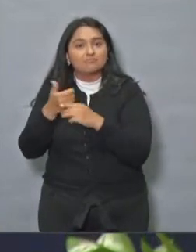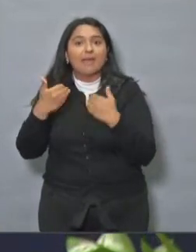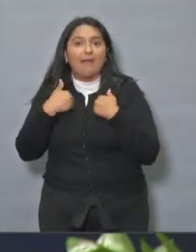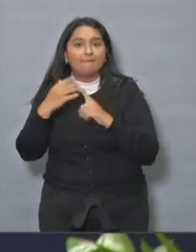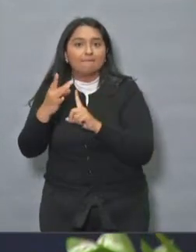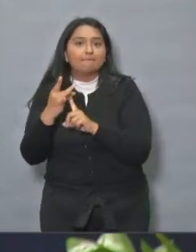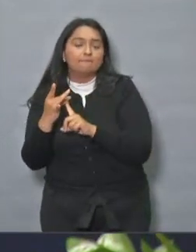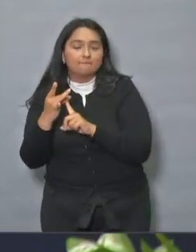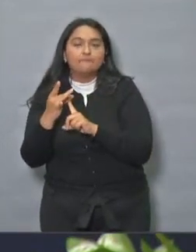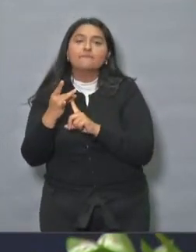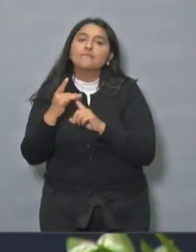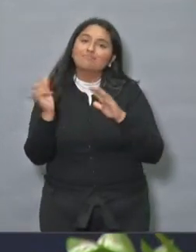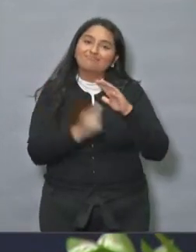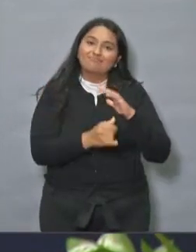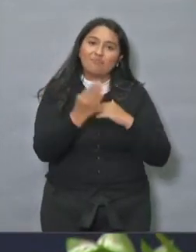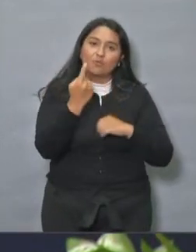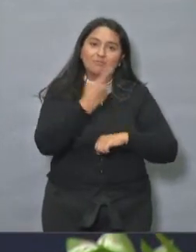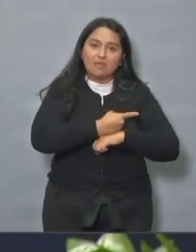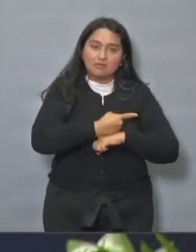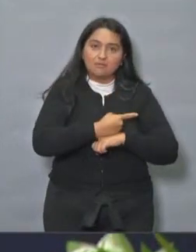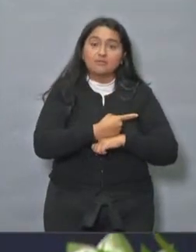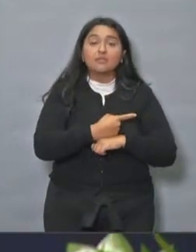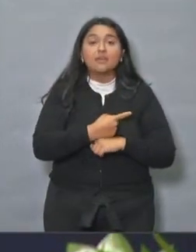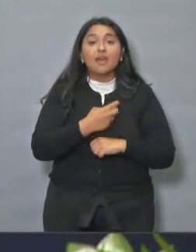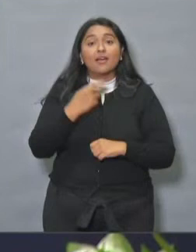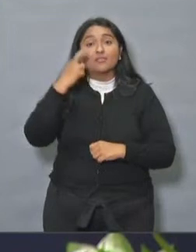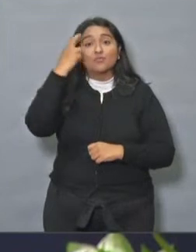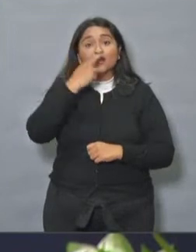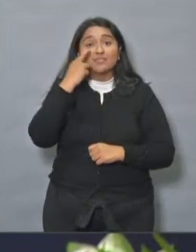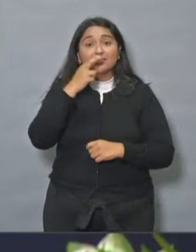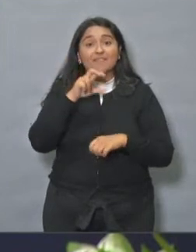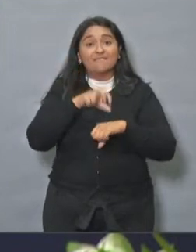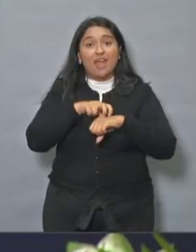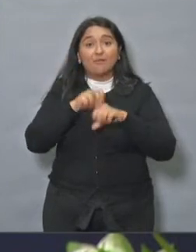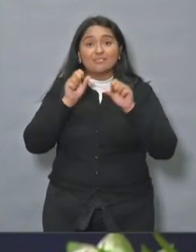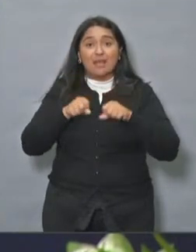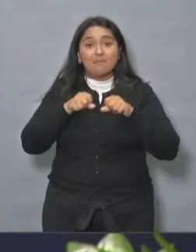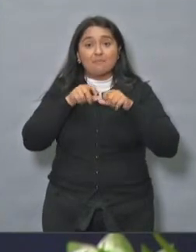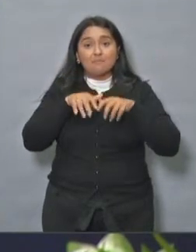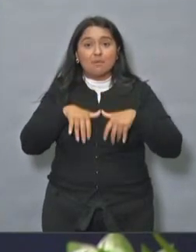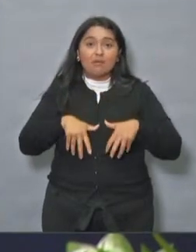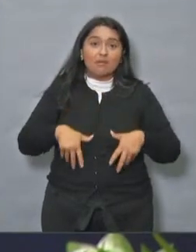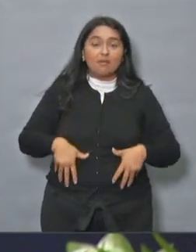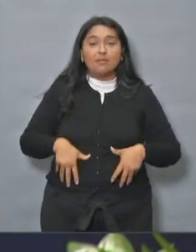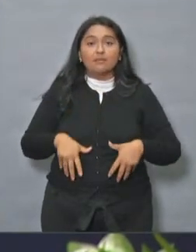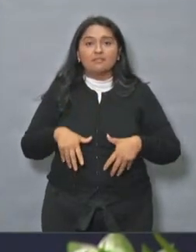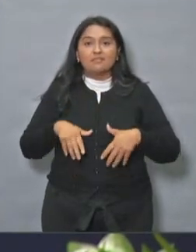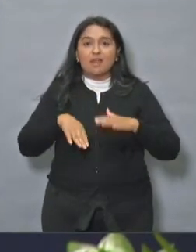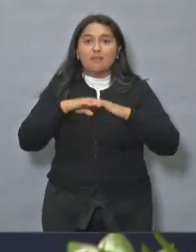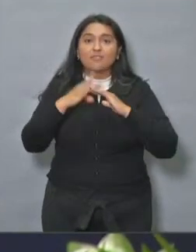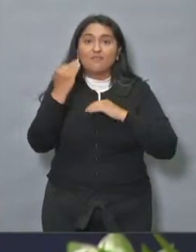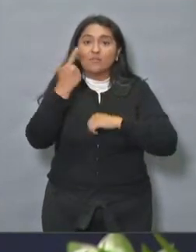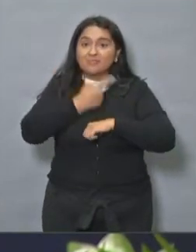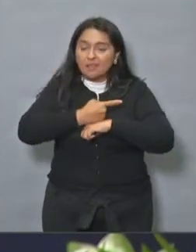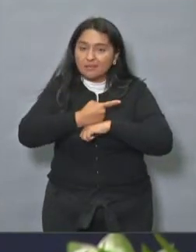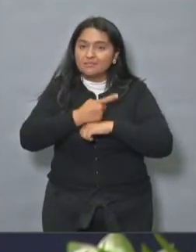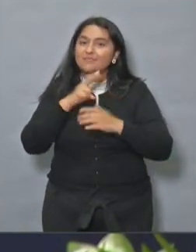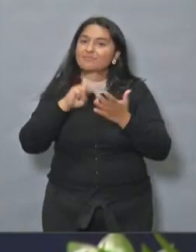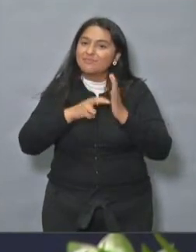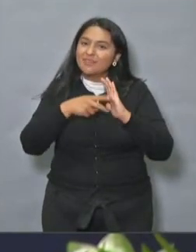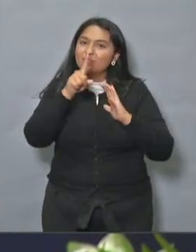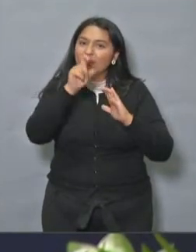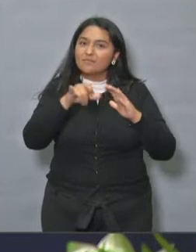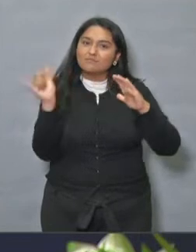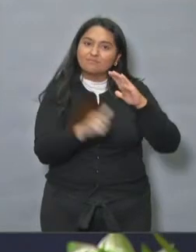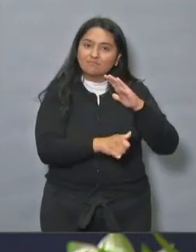incubation period of the virus can be up to 14 days, that's why you must quarantine for the